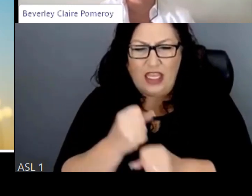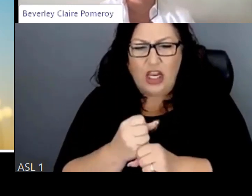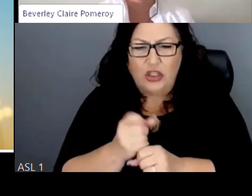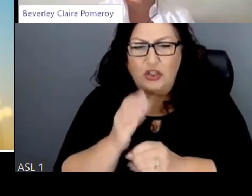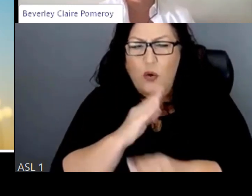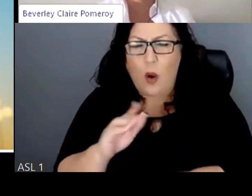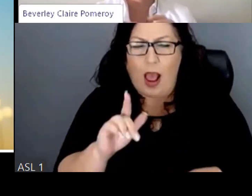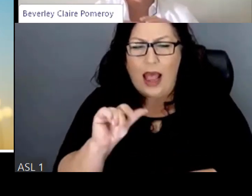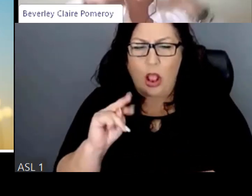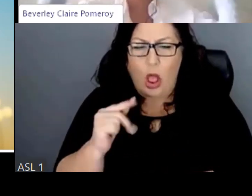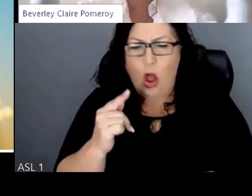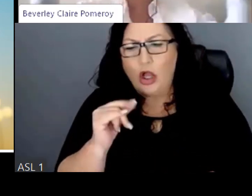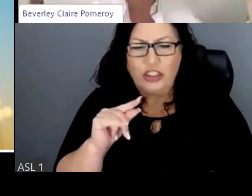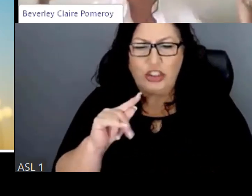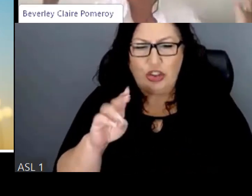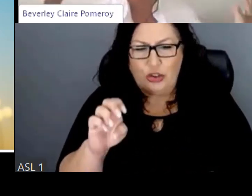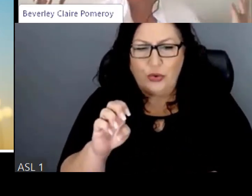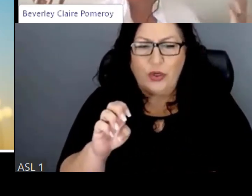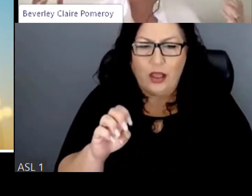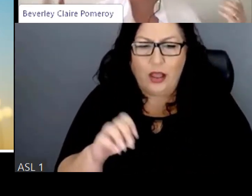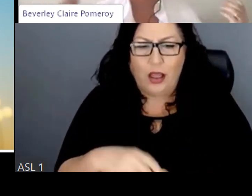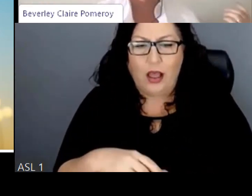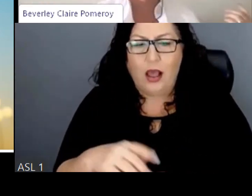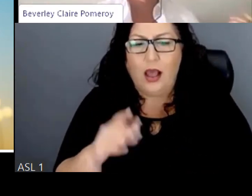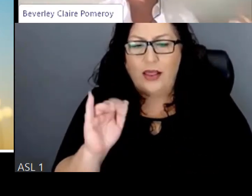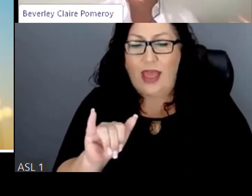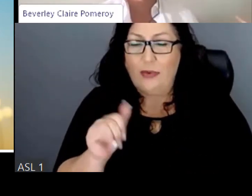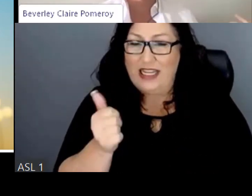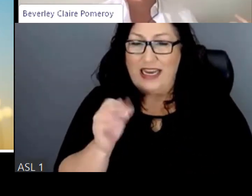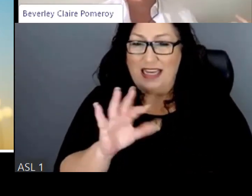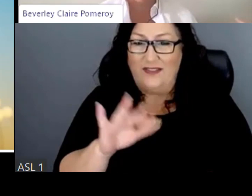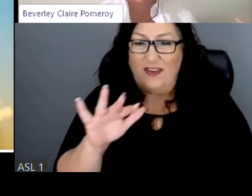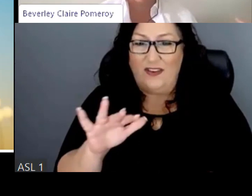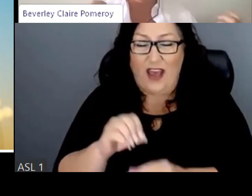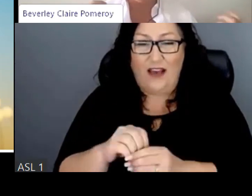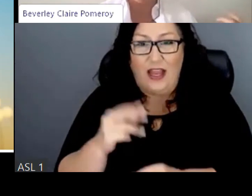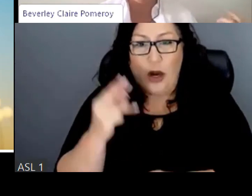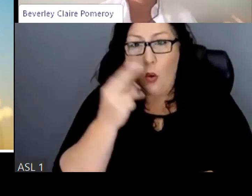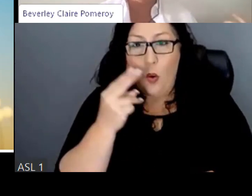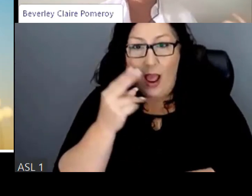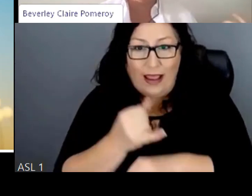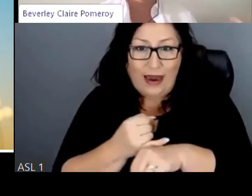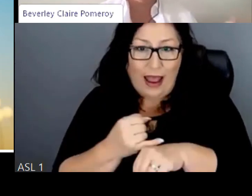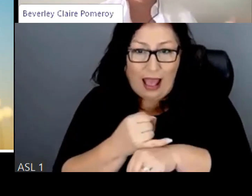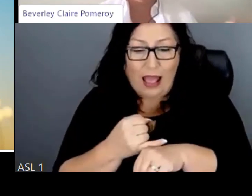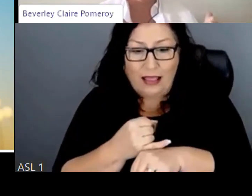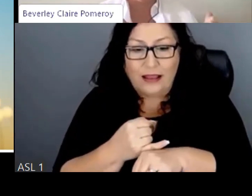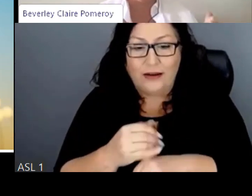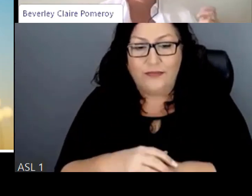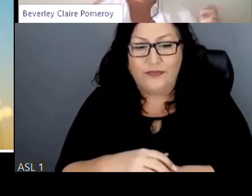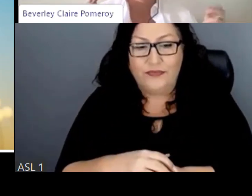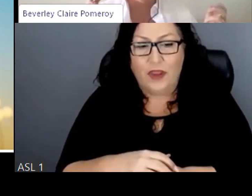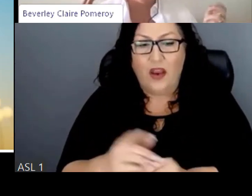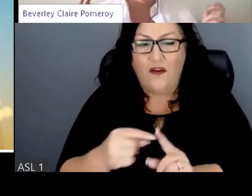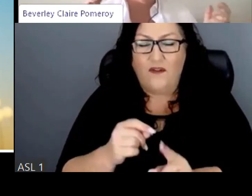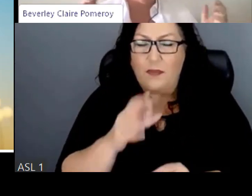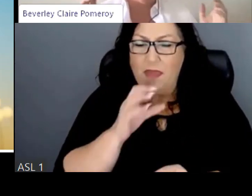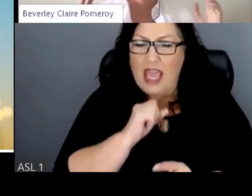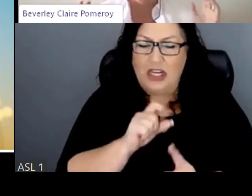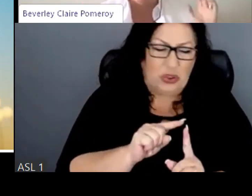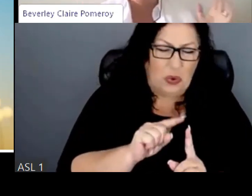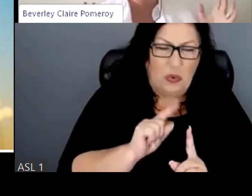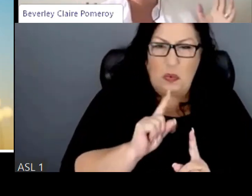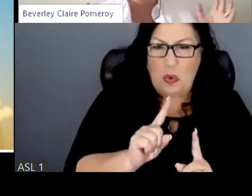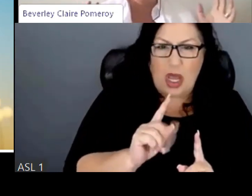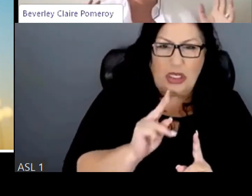Longitudinal Study. So it followed this group of children born in 1955 on a Hawaiian island from the perinatal period, sort of